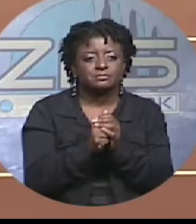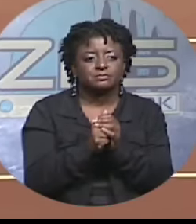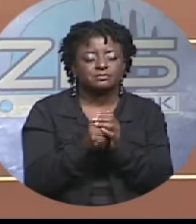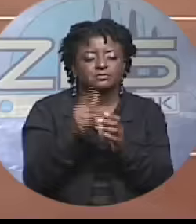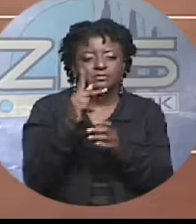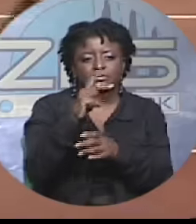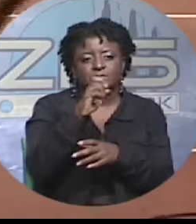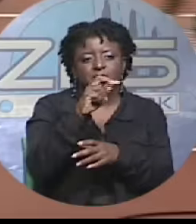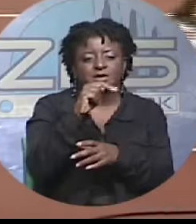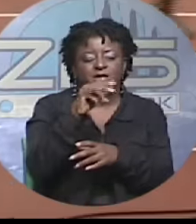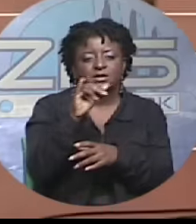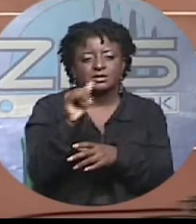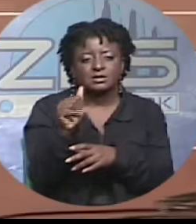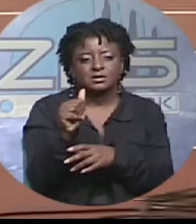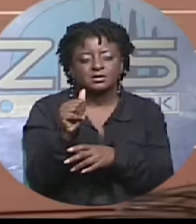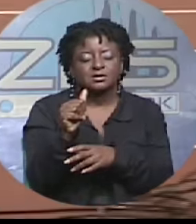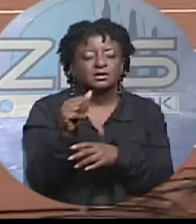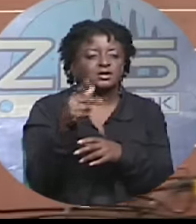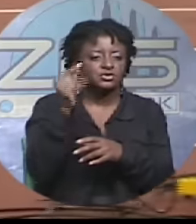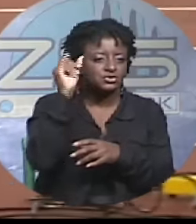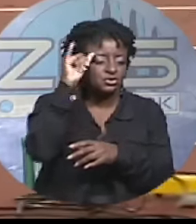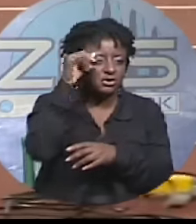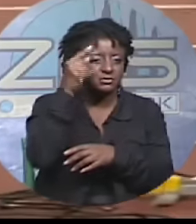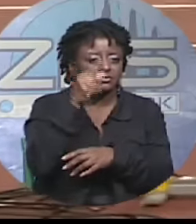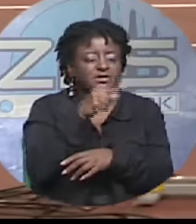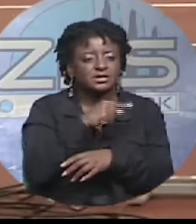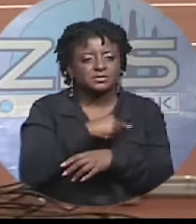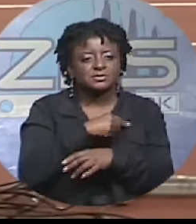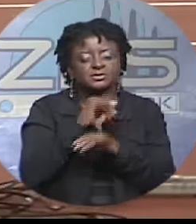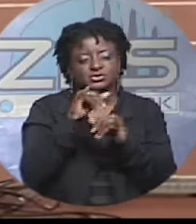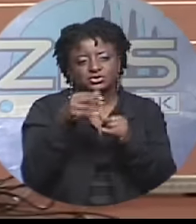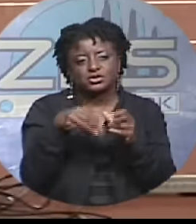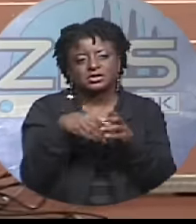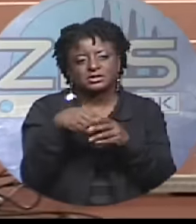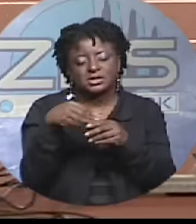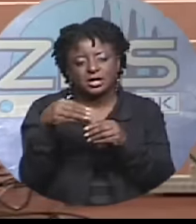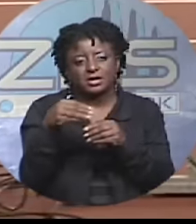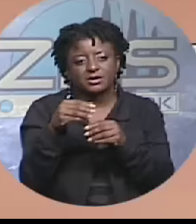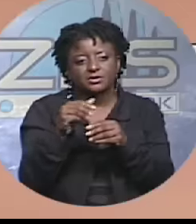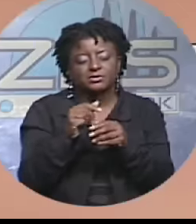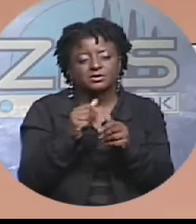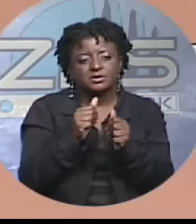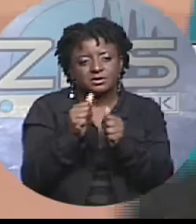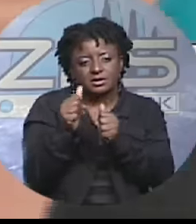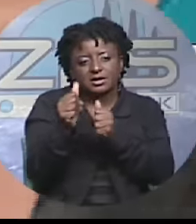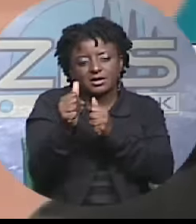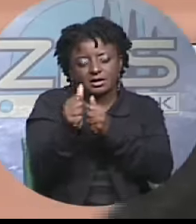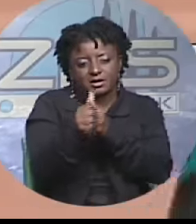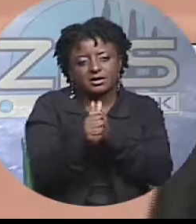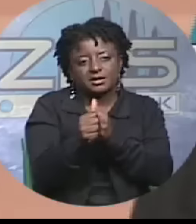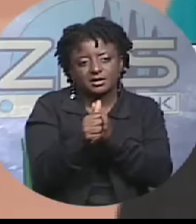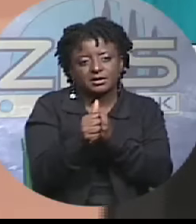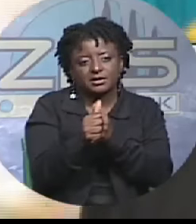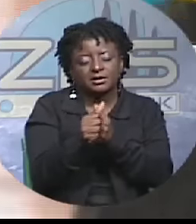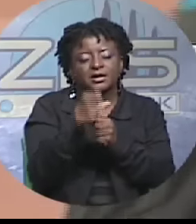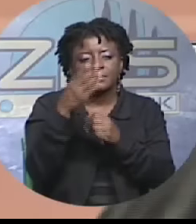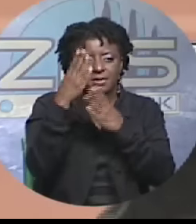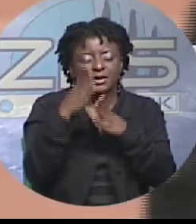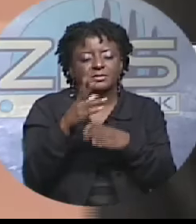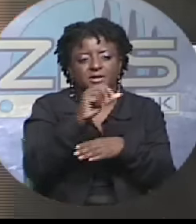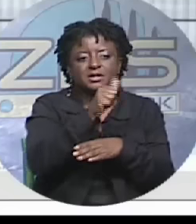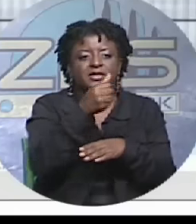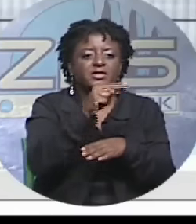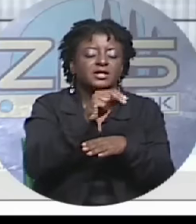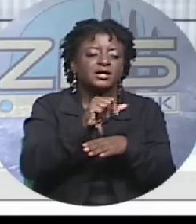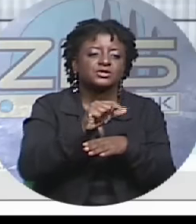second place. And Jeffrey Gibson just out-dipping Kieron Clement on the line. The Bahamian, another national record